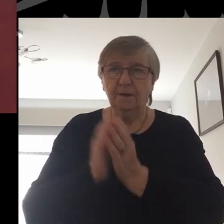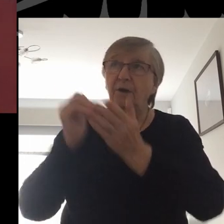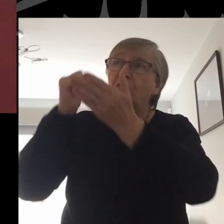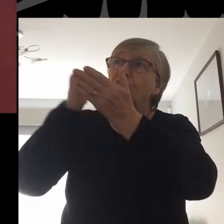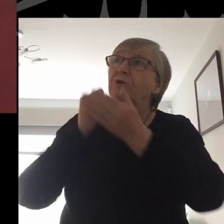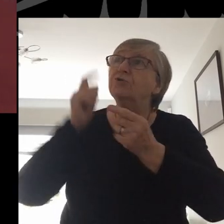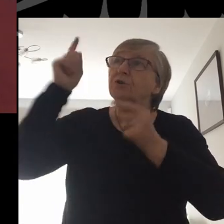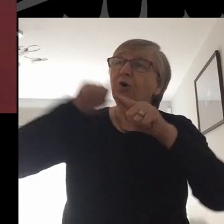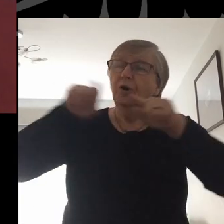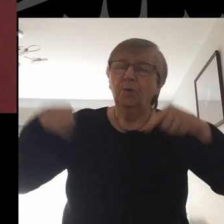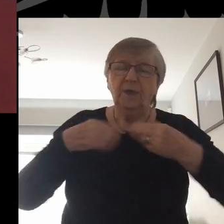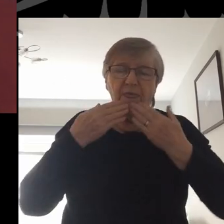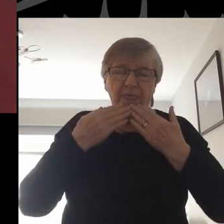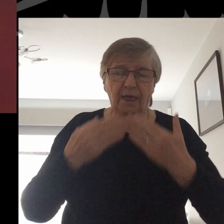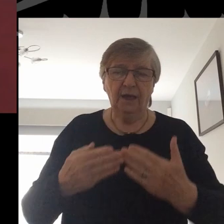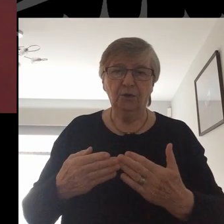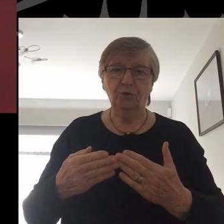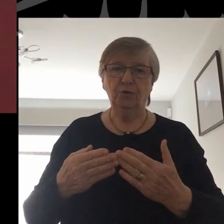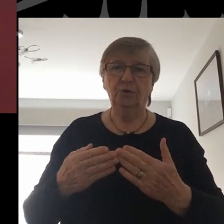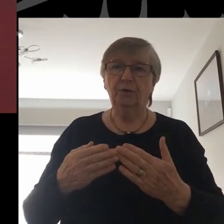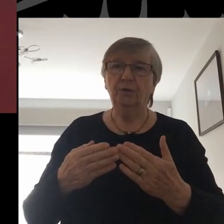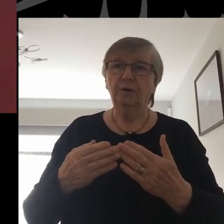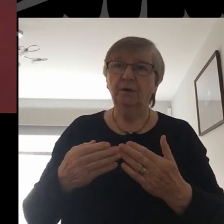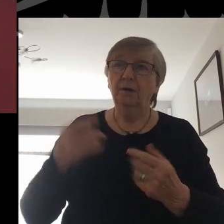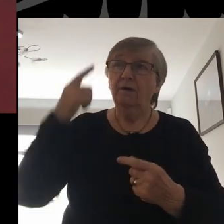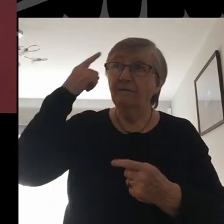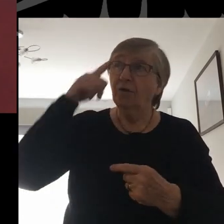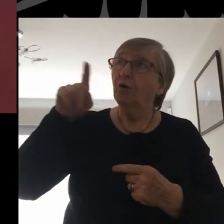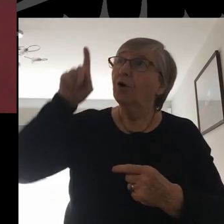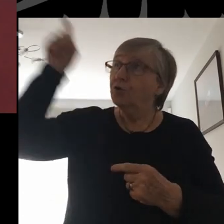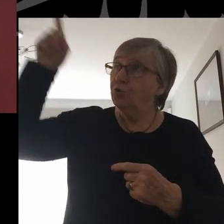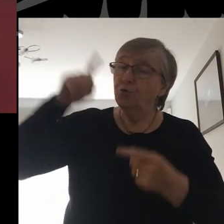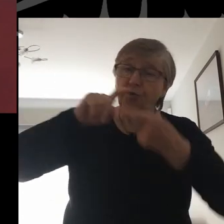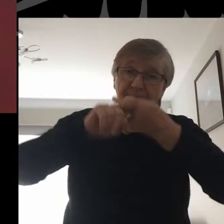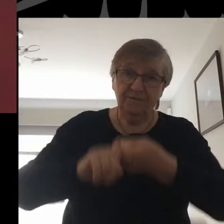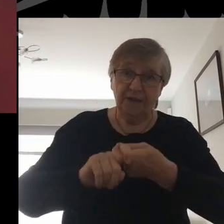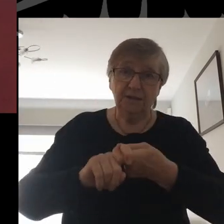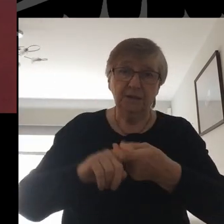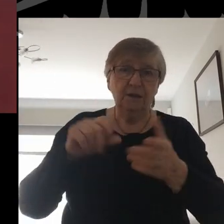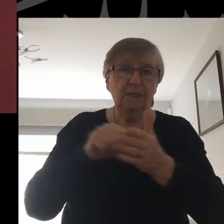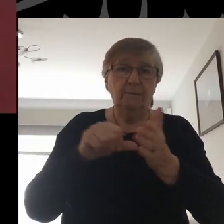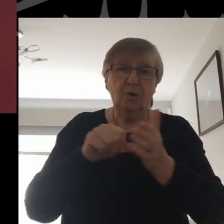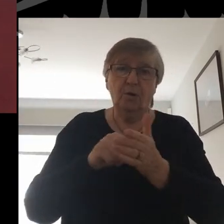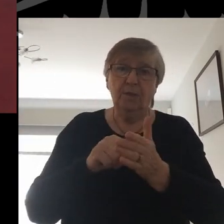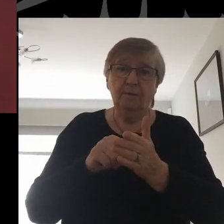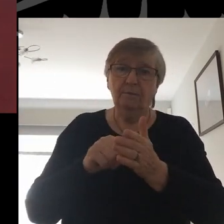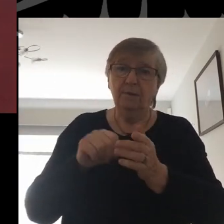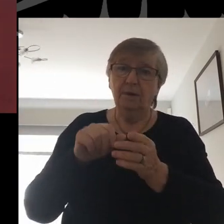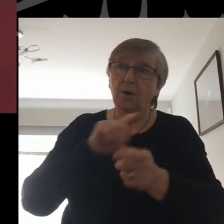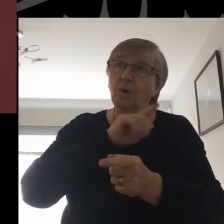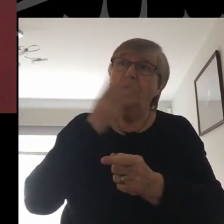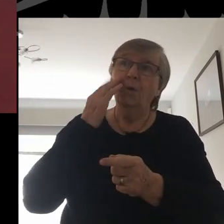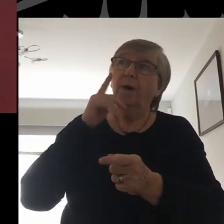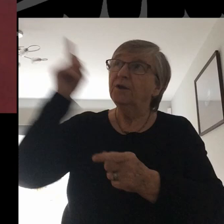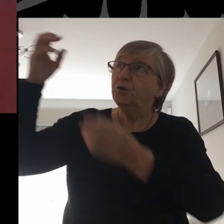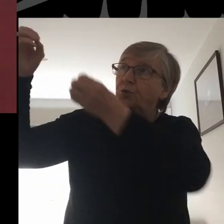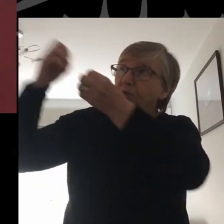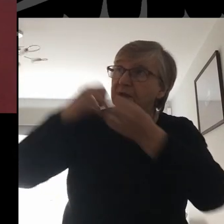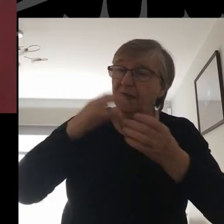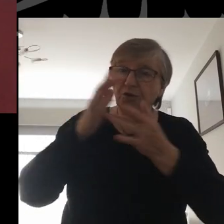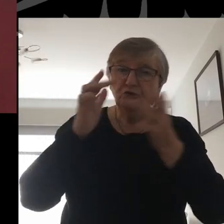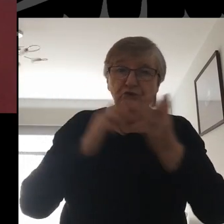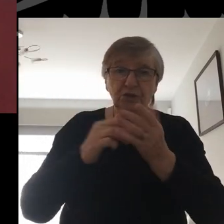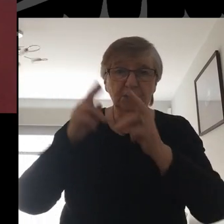Gracious God, we thank you for you sorting out the issue, you sorting out the problem and sending your son to die for our